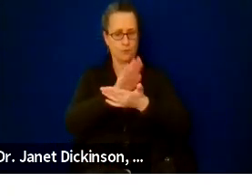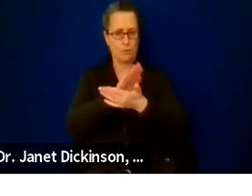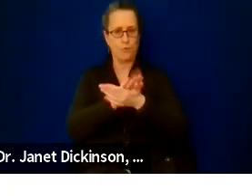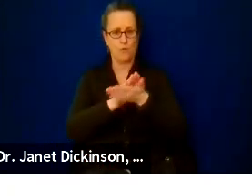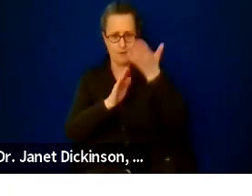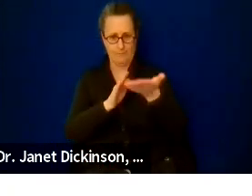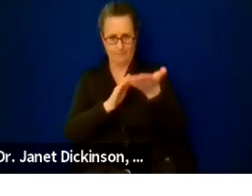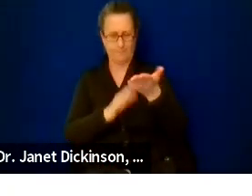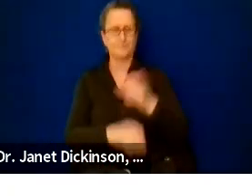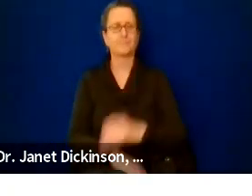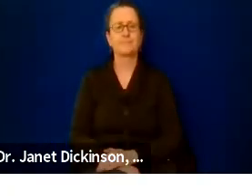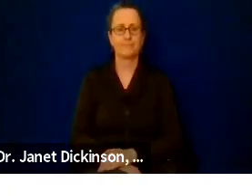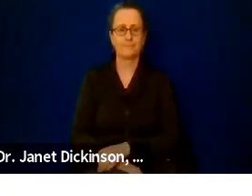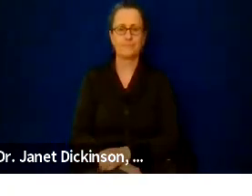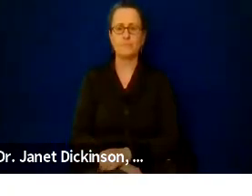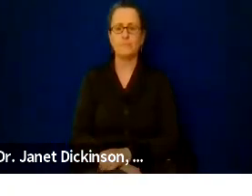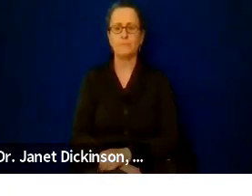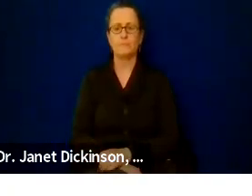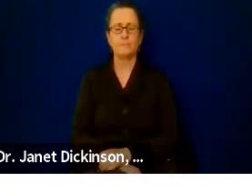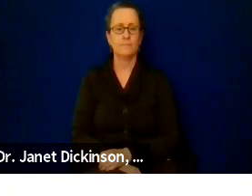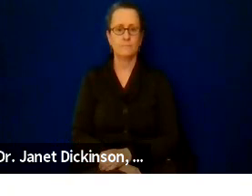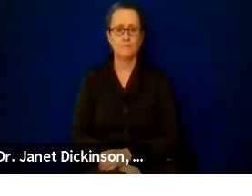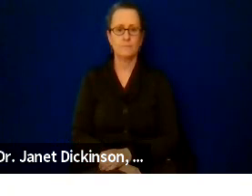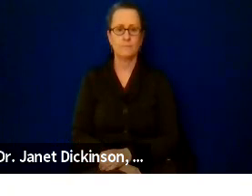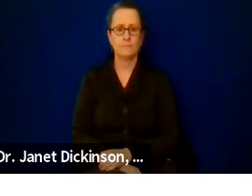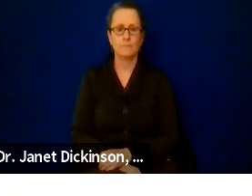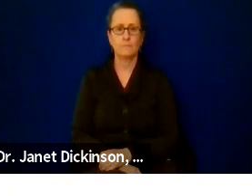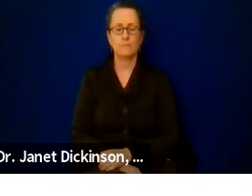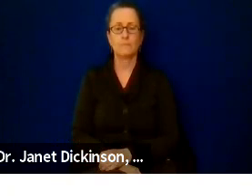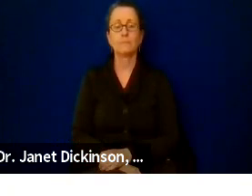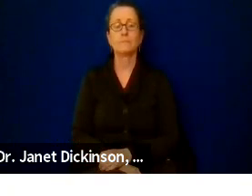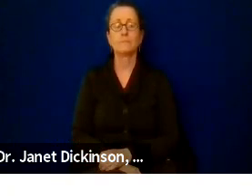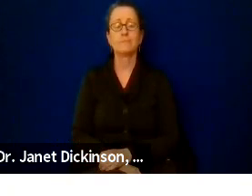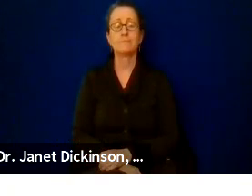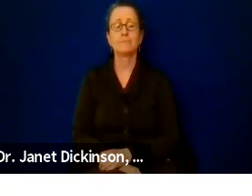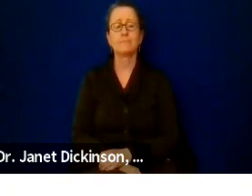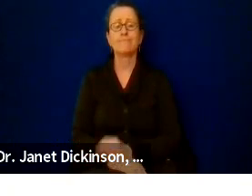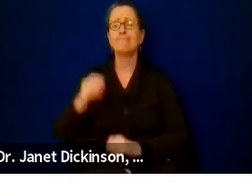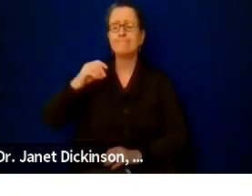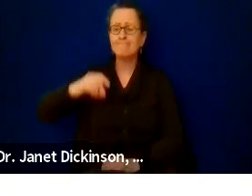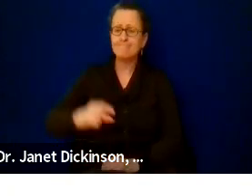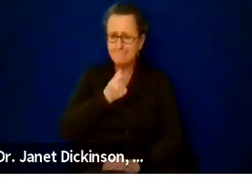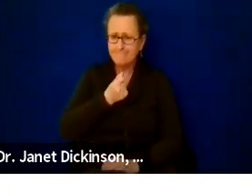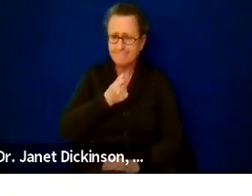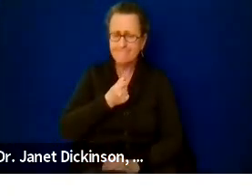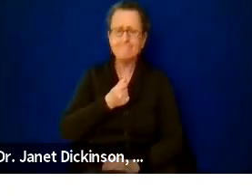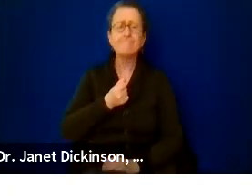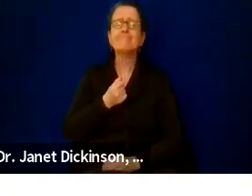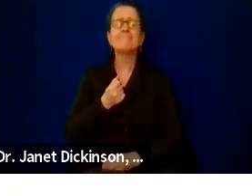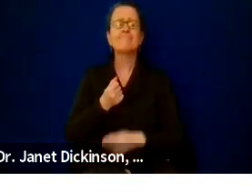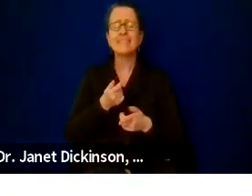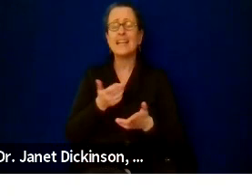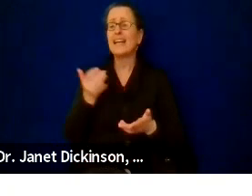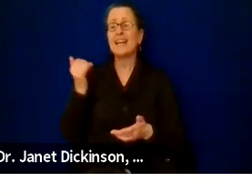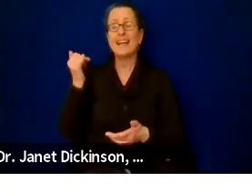operation will be at each of the schools. We unfortunately are not going to be able to accommodate